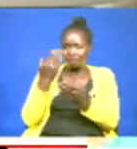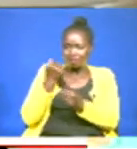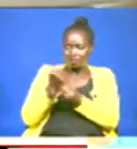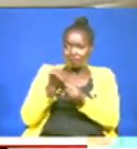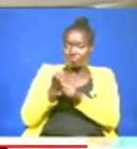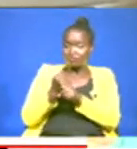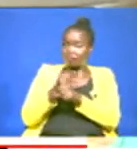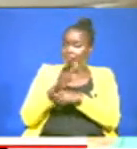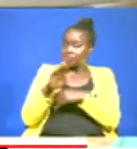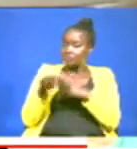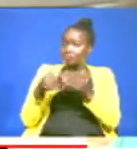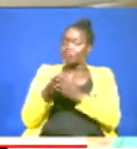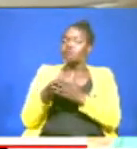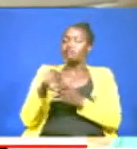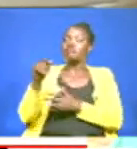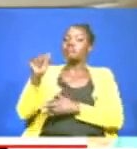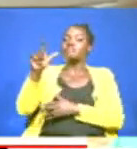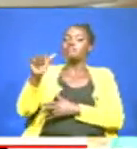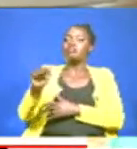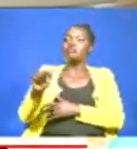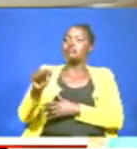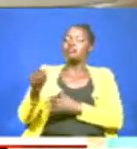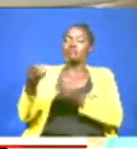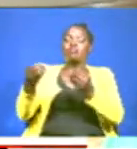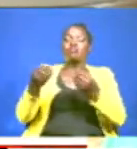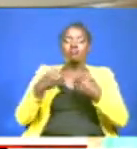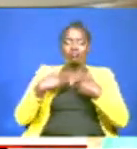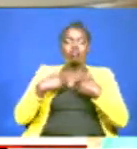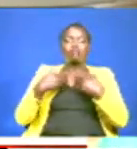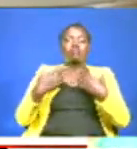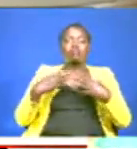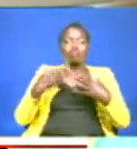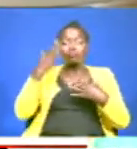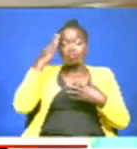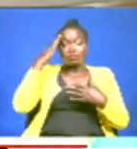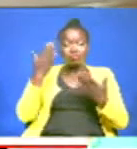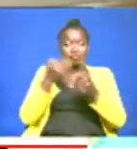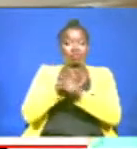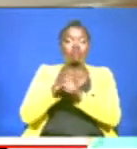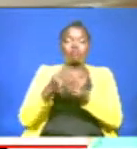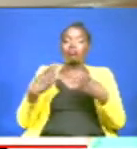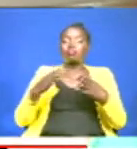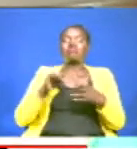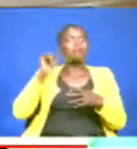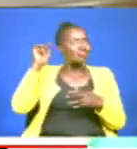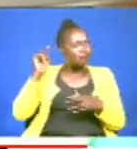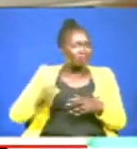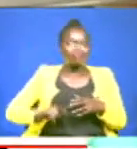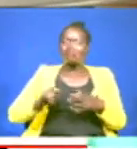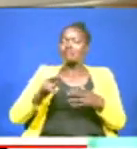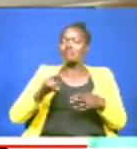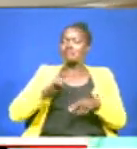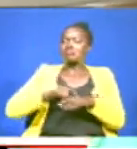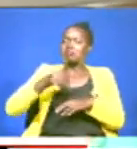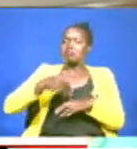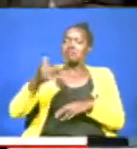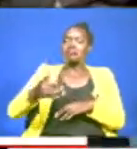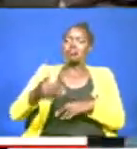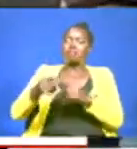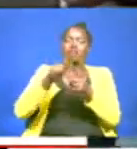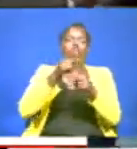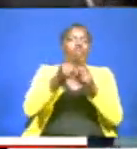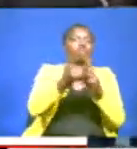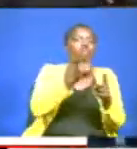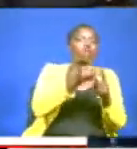large. At least tuweze kupatiwa watu wanajua vile wanalinda mwananchi. Hatuwezi kaa tukila taa tukikaakaa mtu ameuliwa mahali